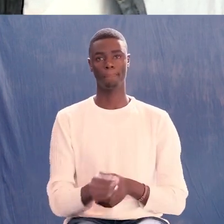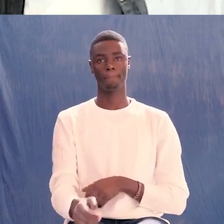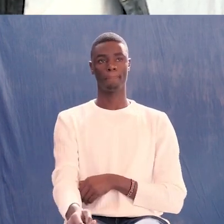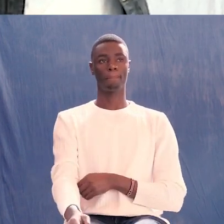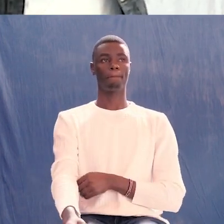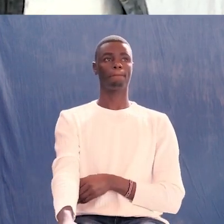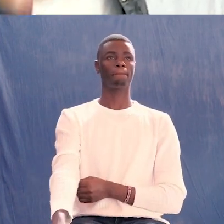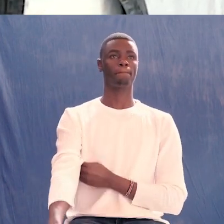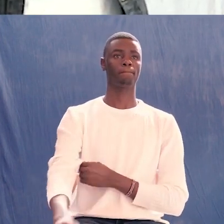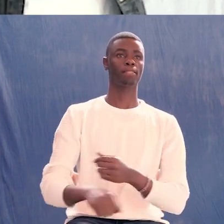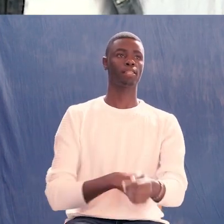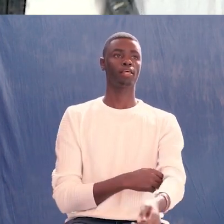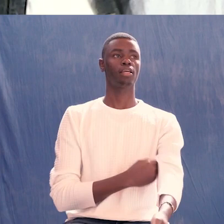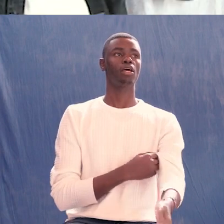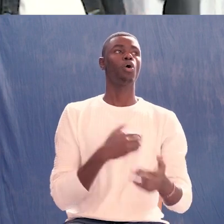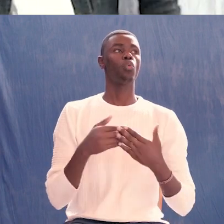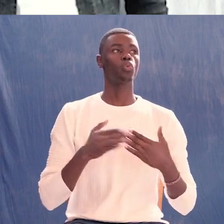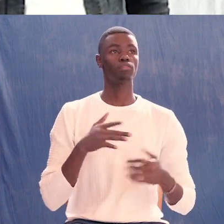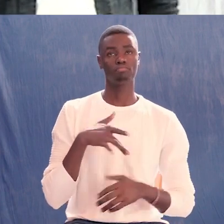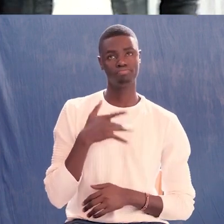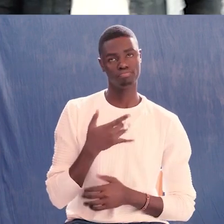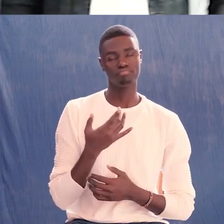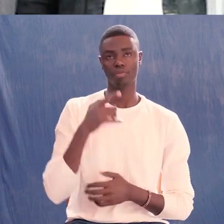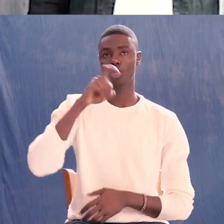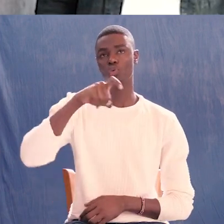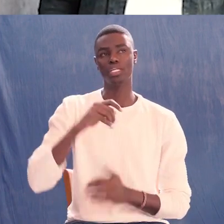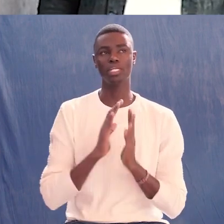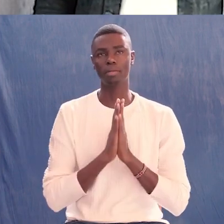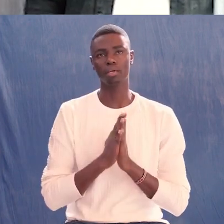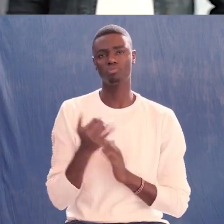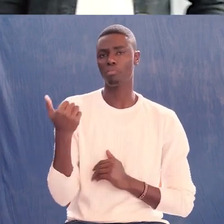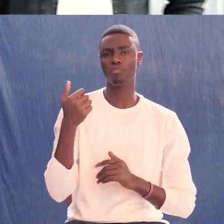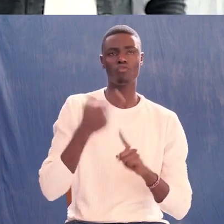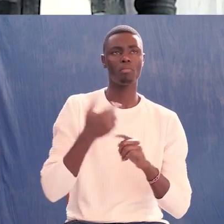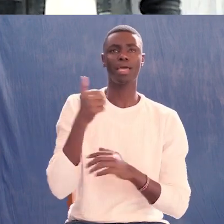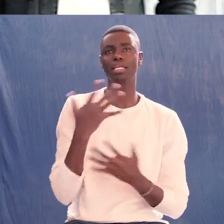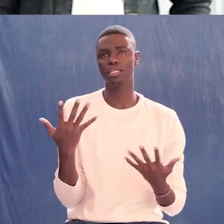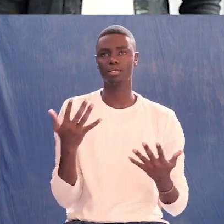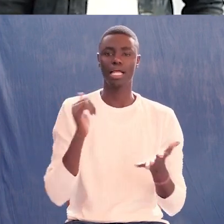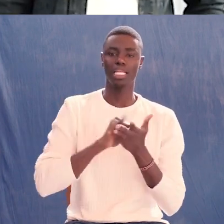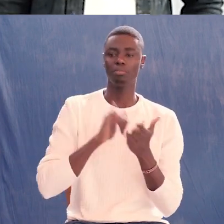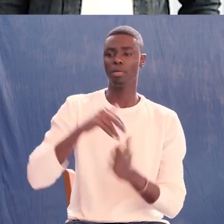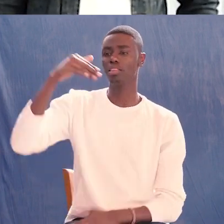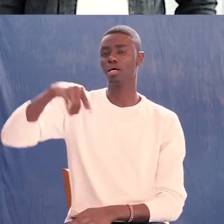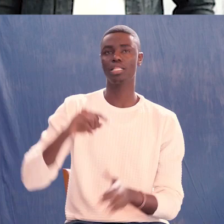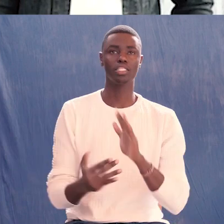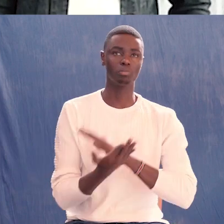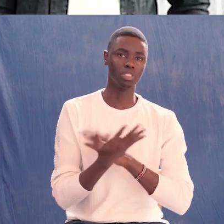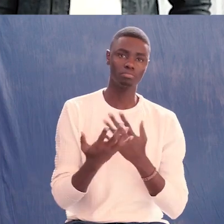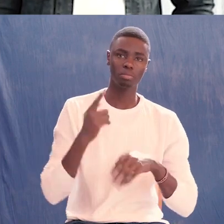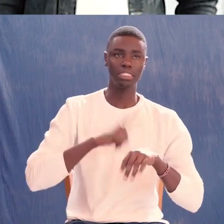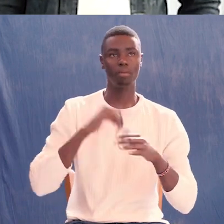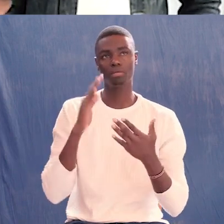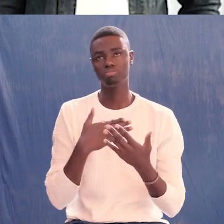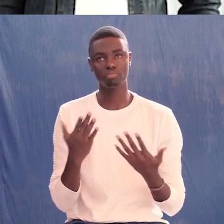And listen, if you're feeling like you need prayer from anything that has gone on this morning, whether during the time of singing,